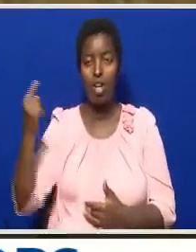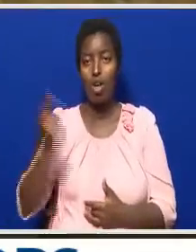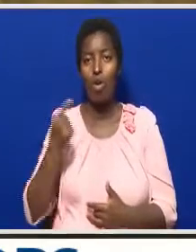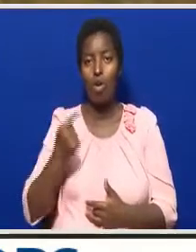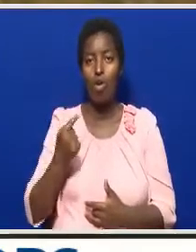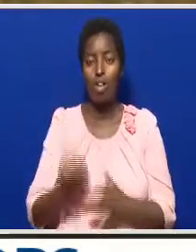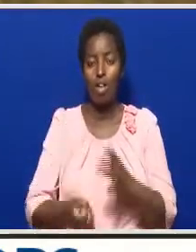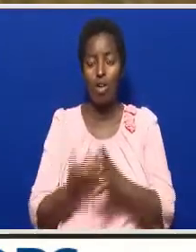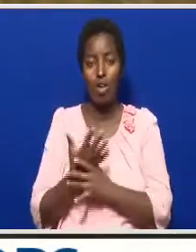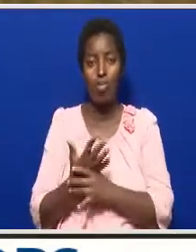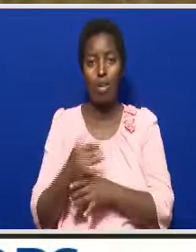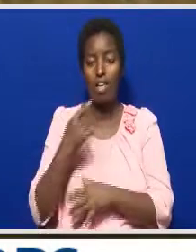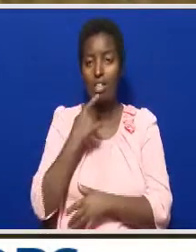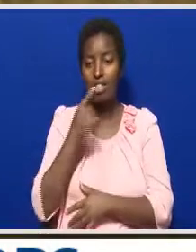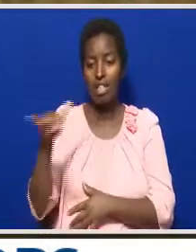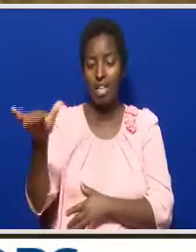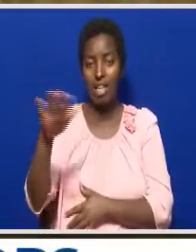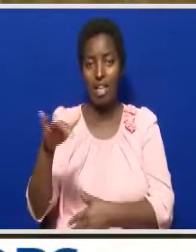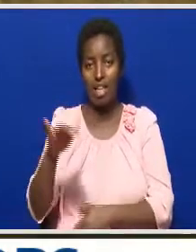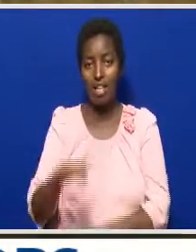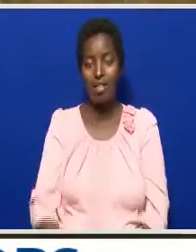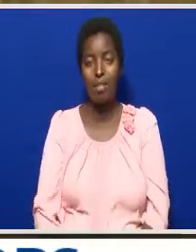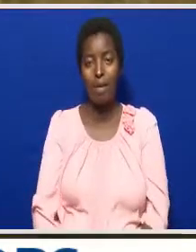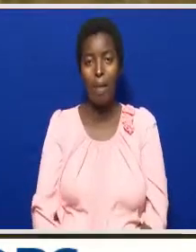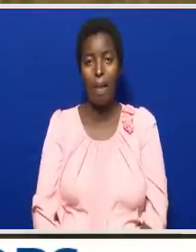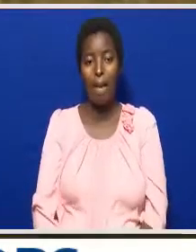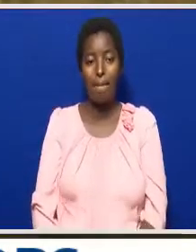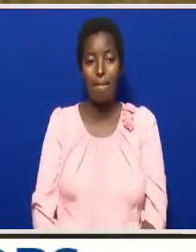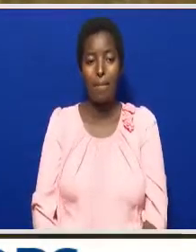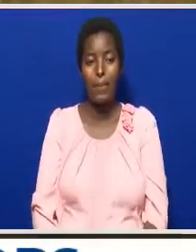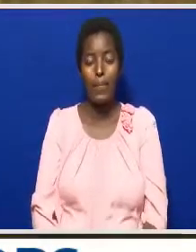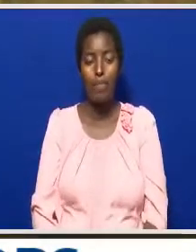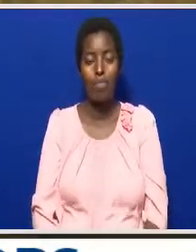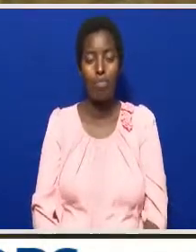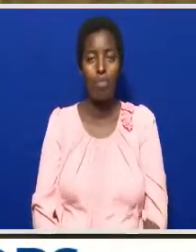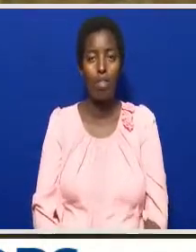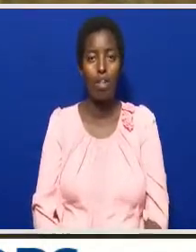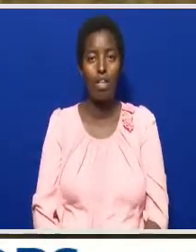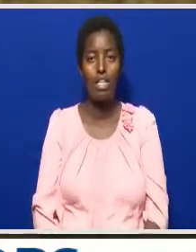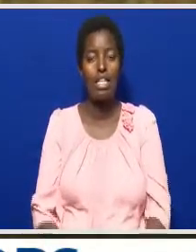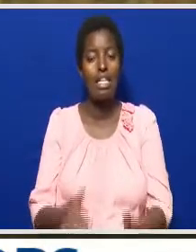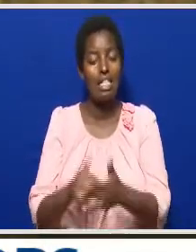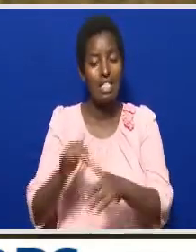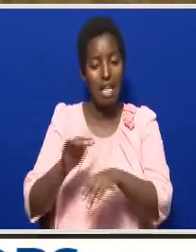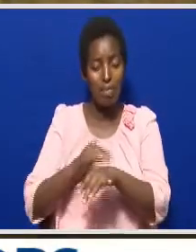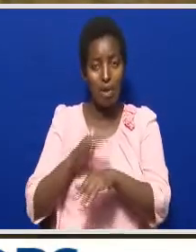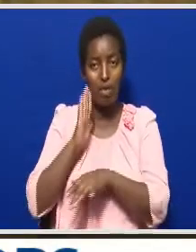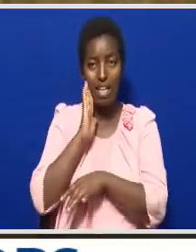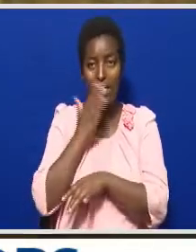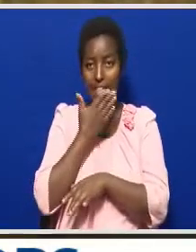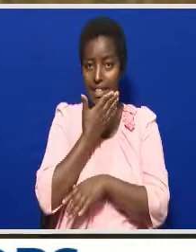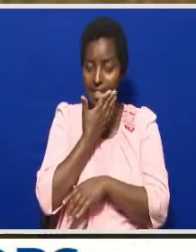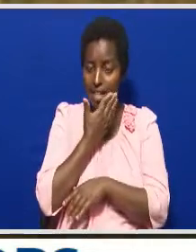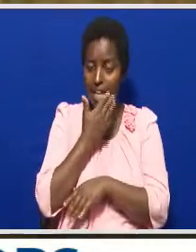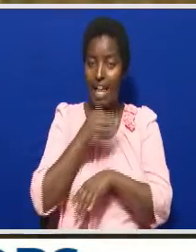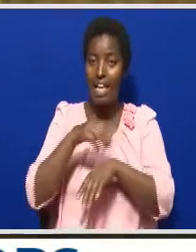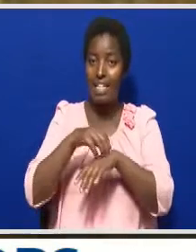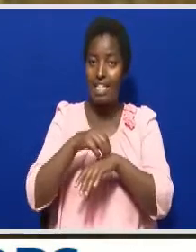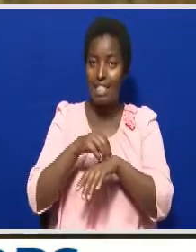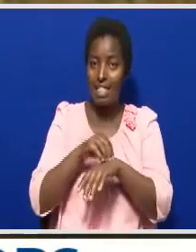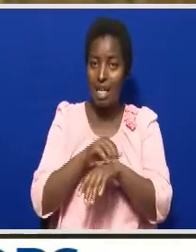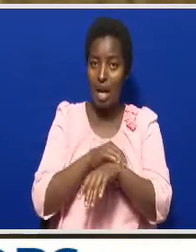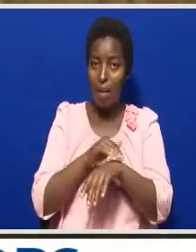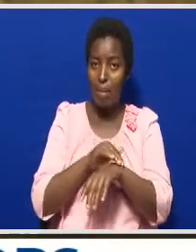can survive in Turkana. It's highly drought-tolerant, and then it is brown. This one really fits in the